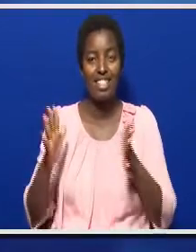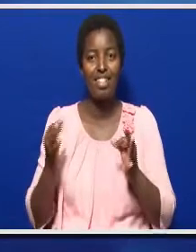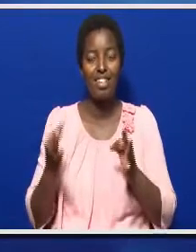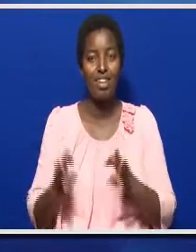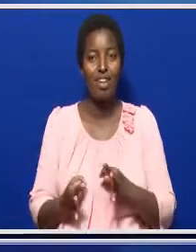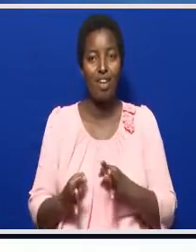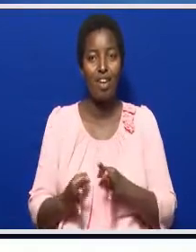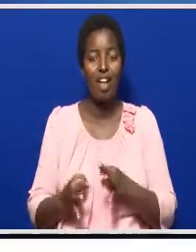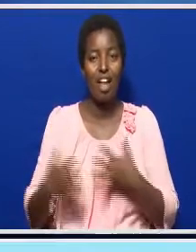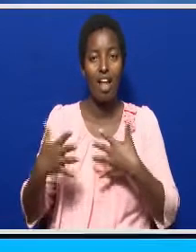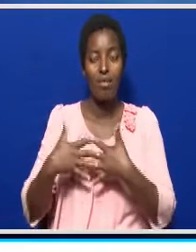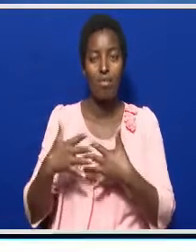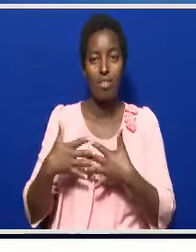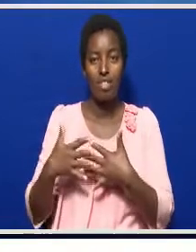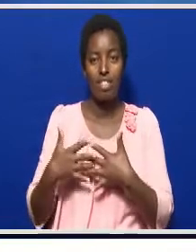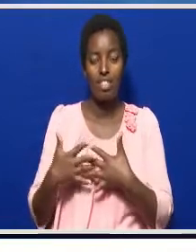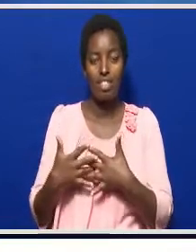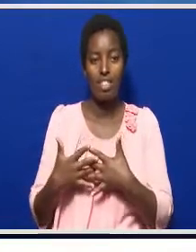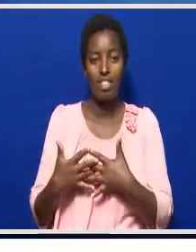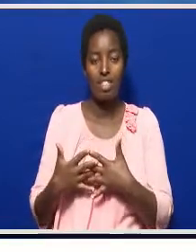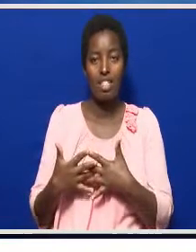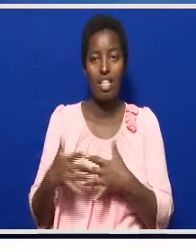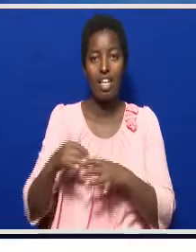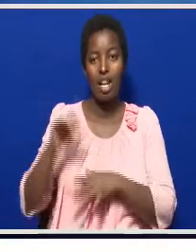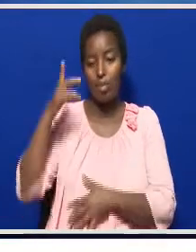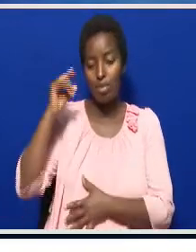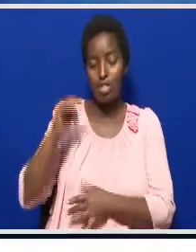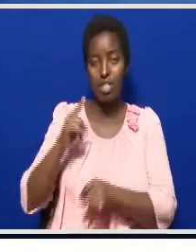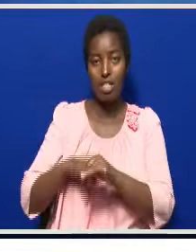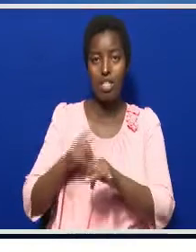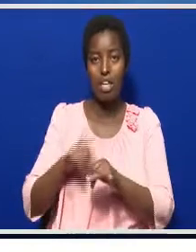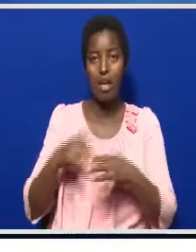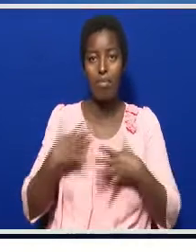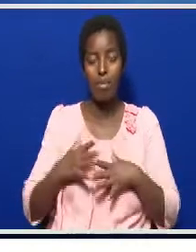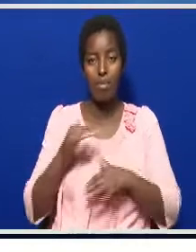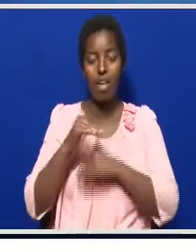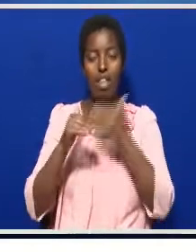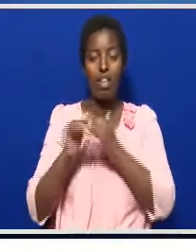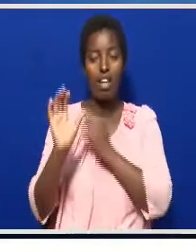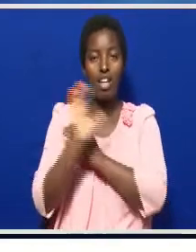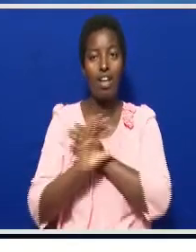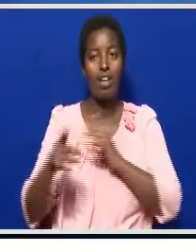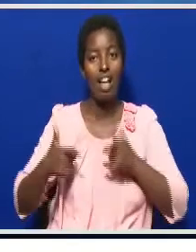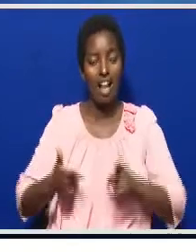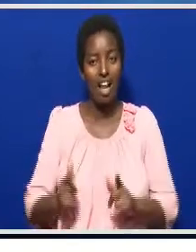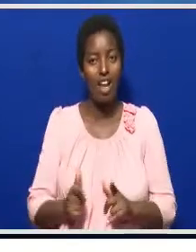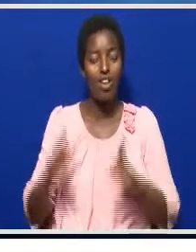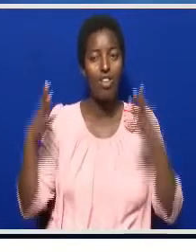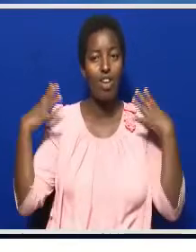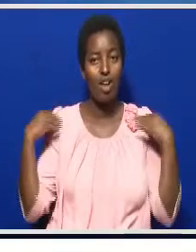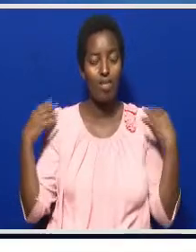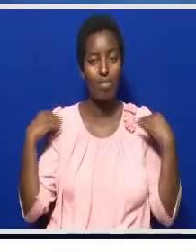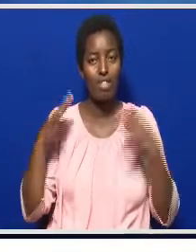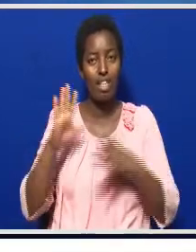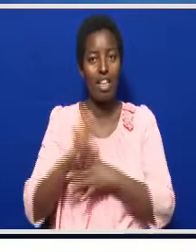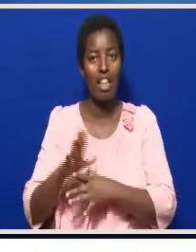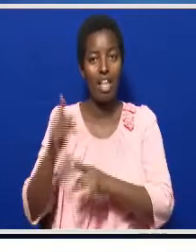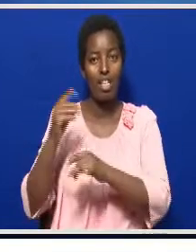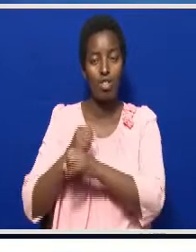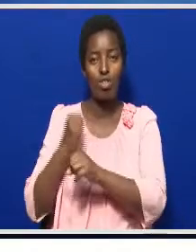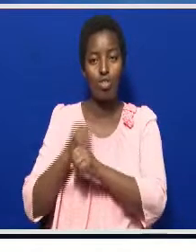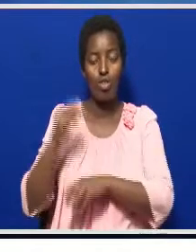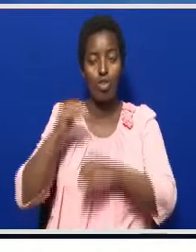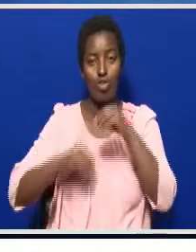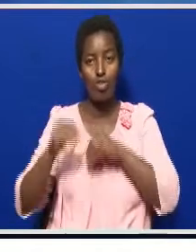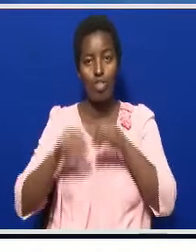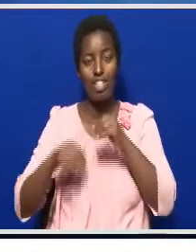of prisoners and prison reforms in Shimo-La-Tewa, where prisoners across the country will be allowed to exercise their patriotic duty of